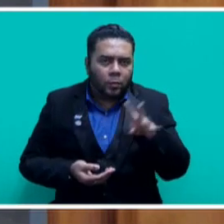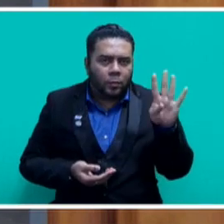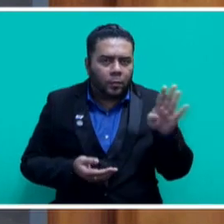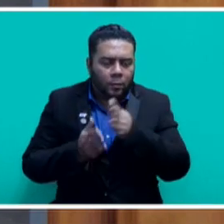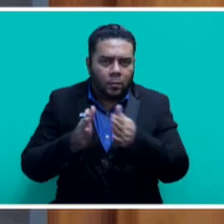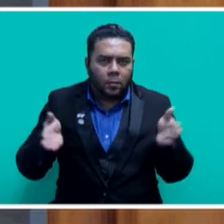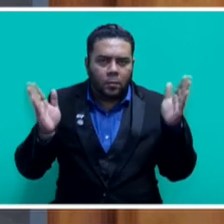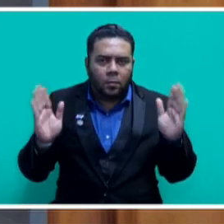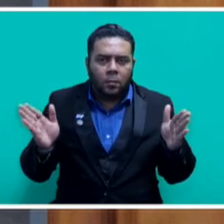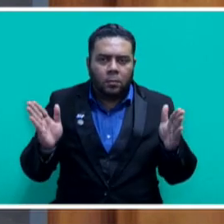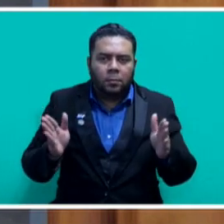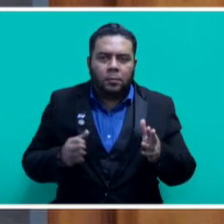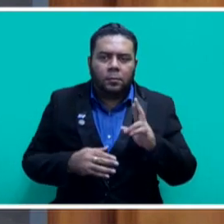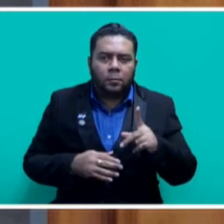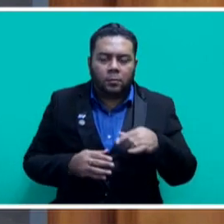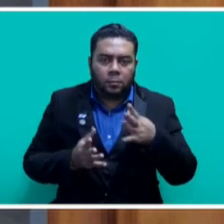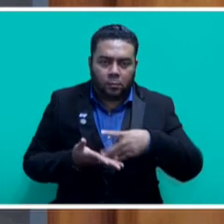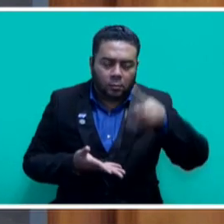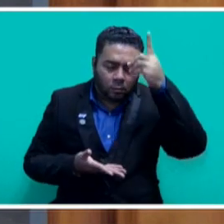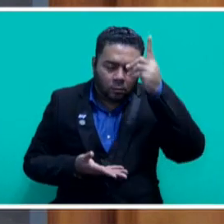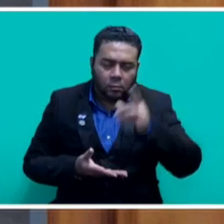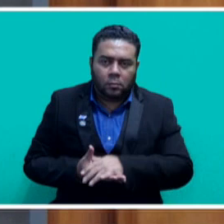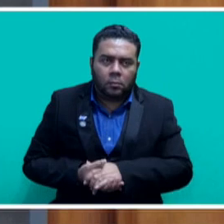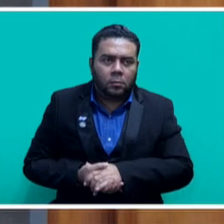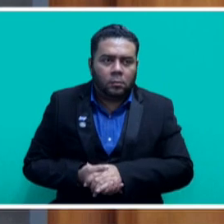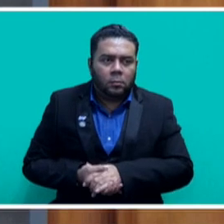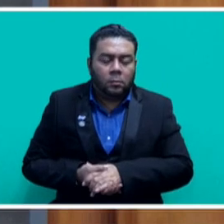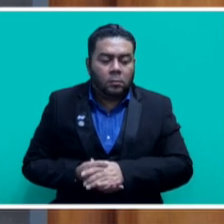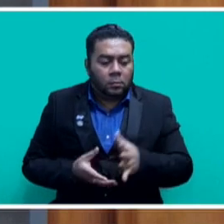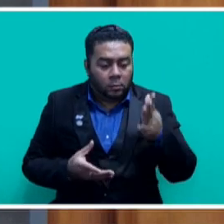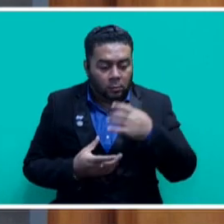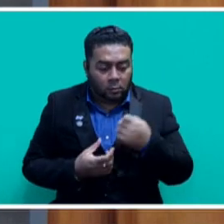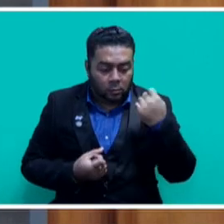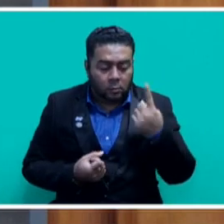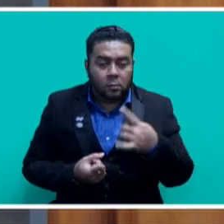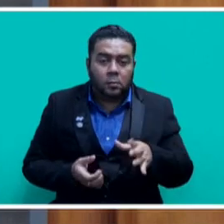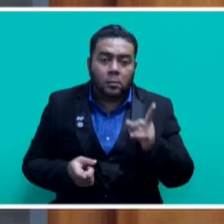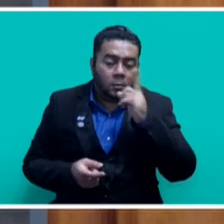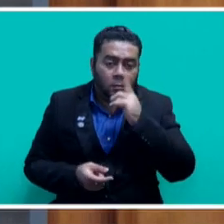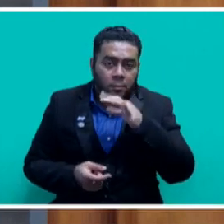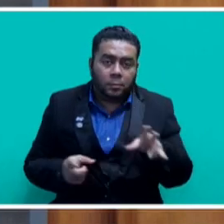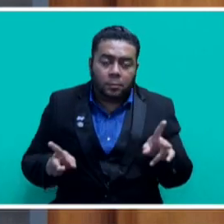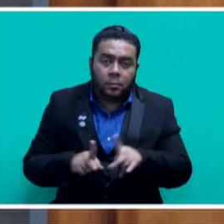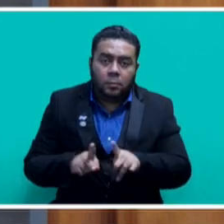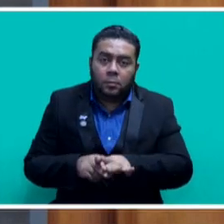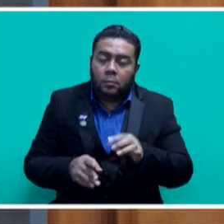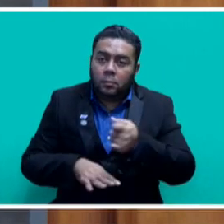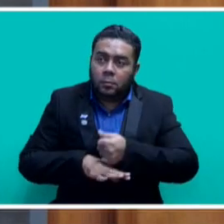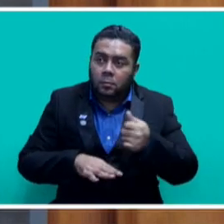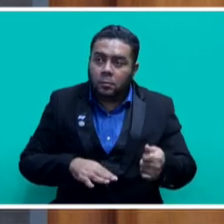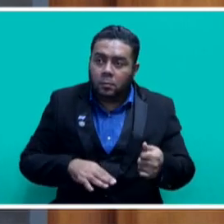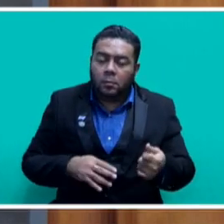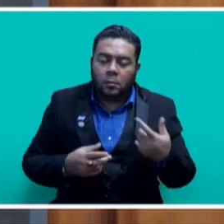2023-2024 budget for the education sector, thus reaffirming the People's Coalition Government's commitment